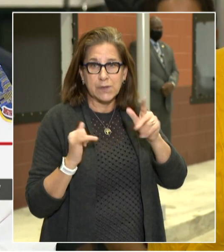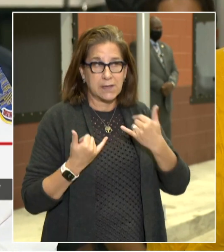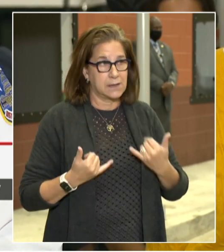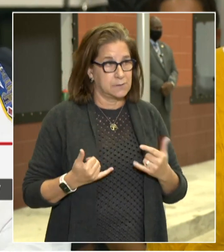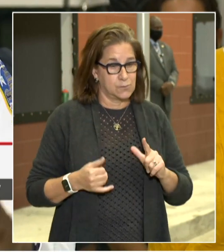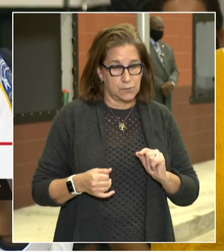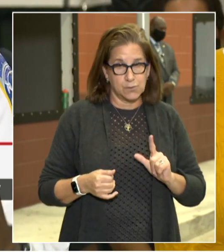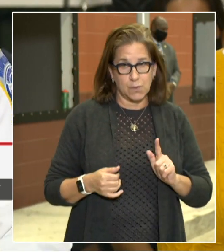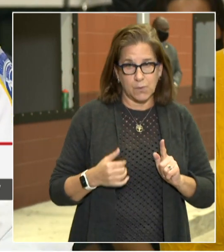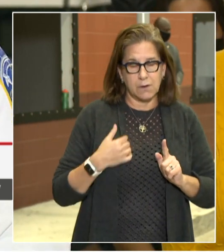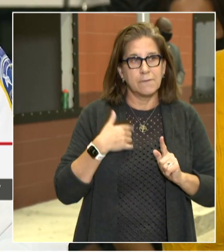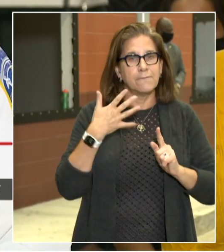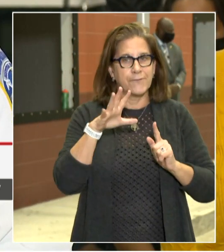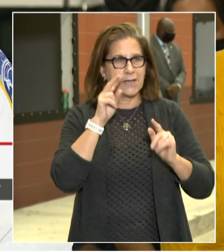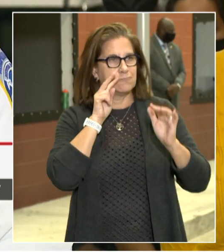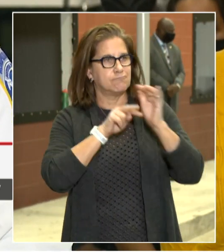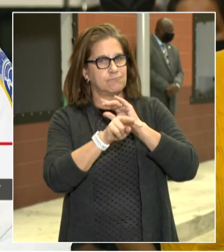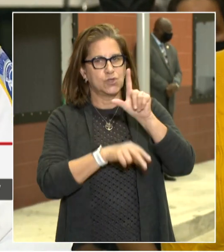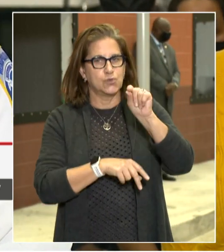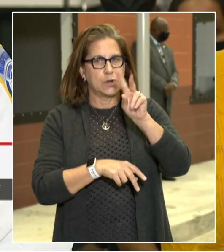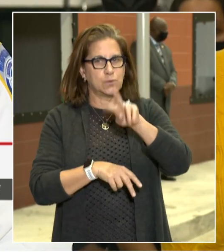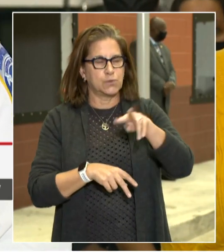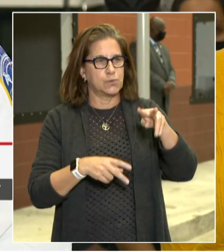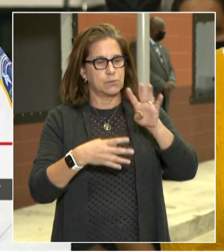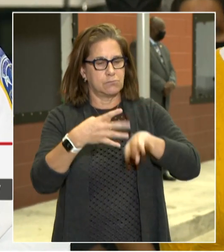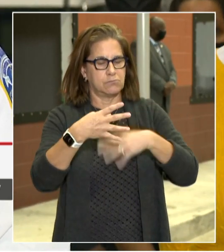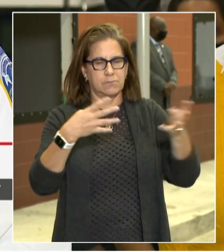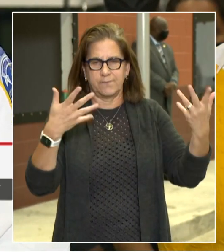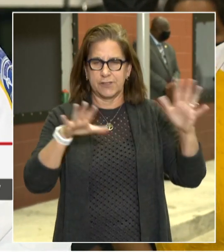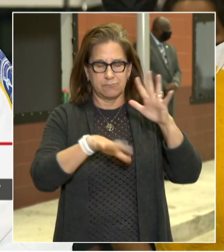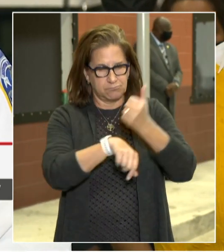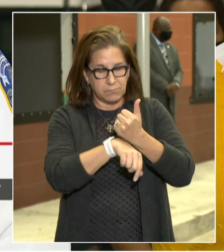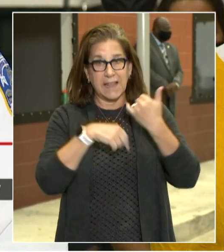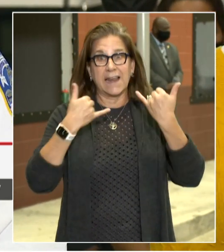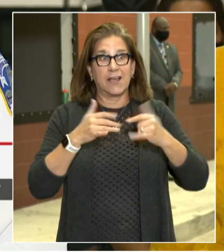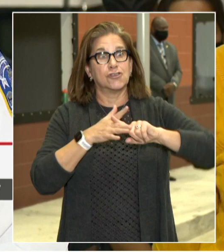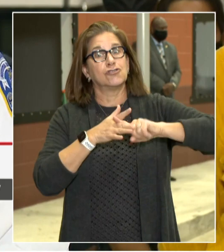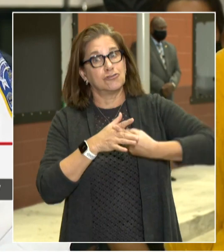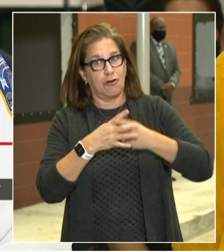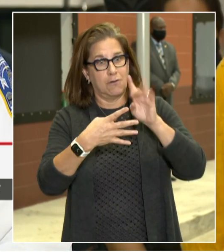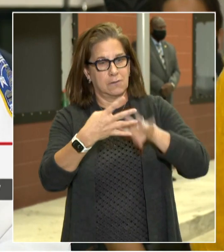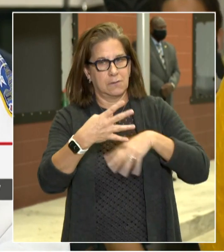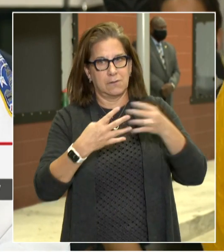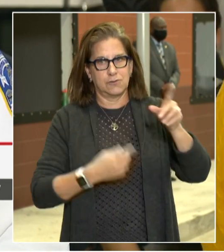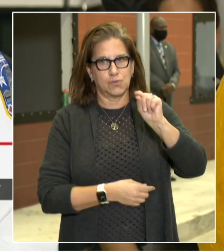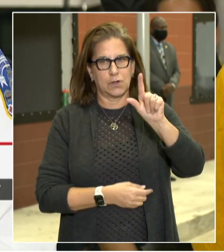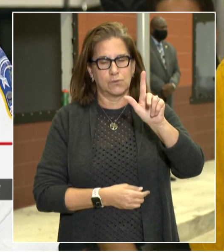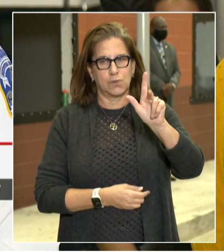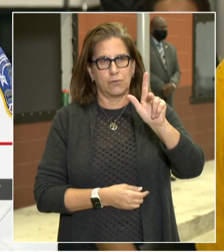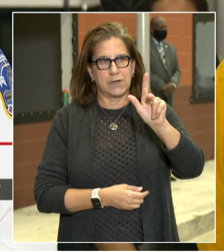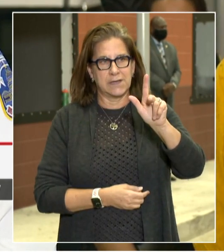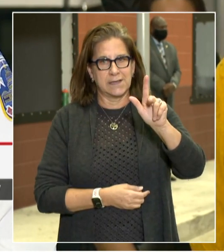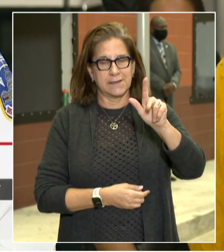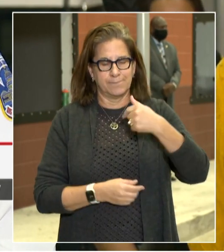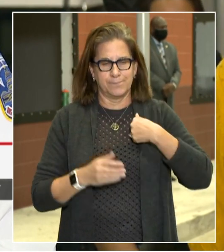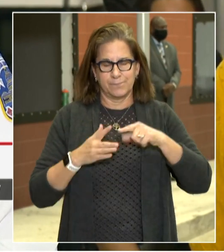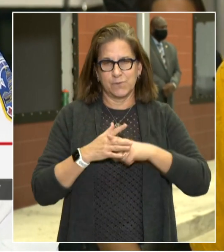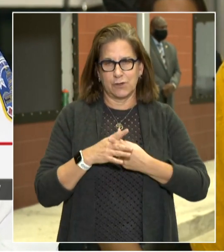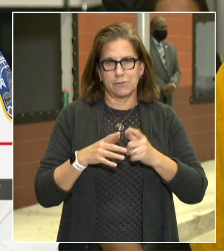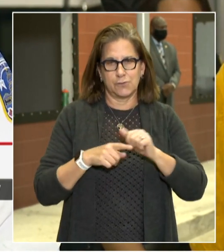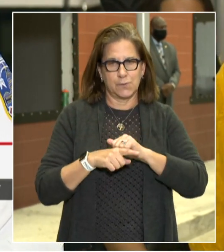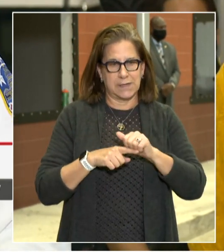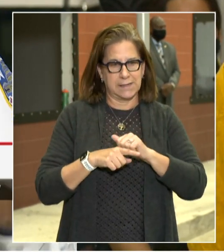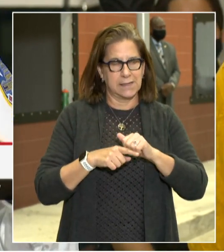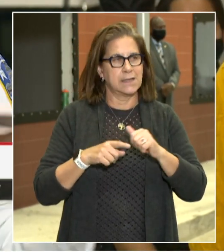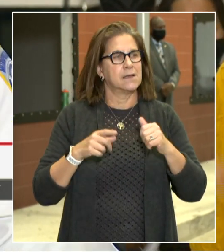to make sure that the training, that it really works for the agency, that it works for our city, that we can do it in a time frame that